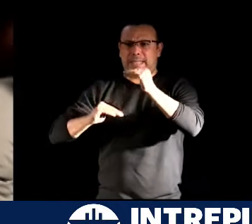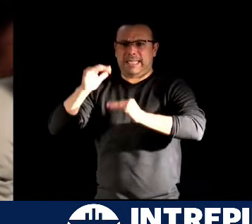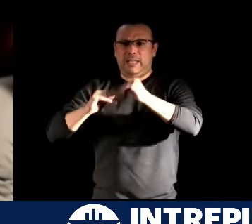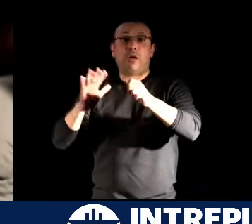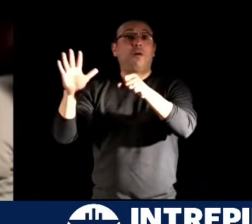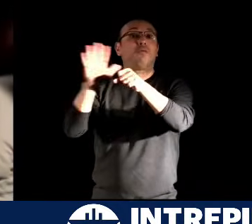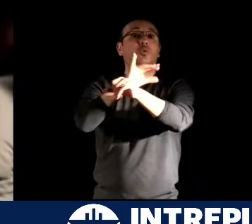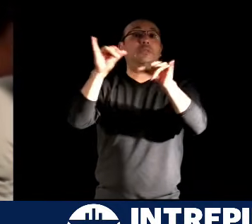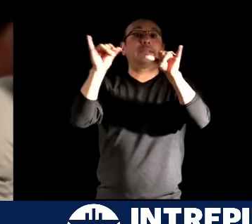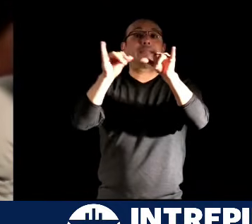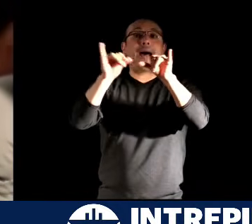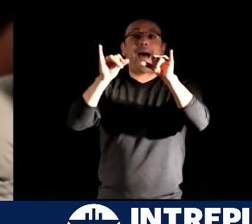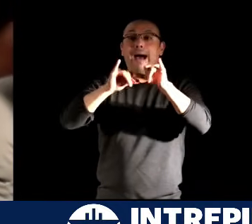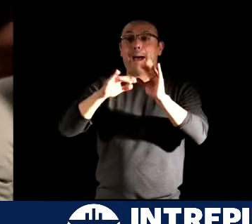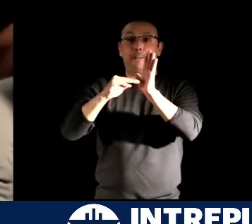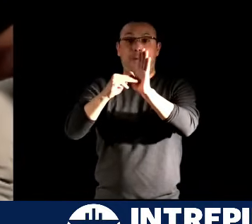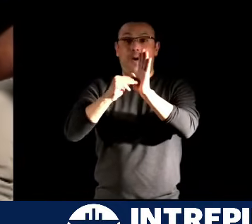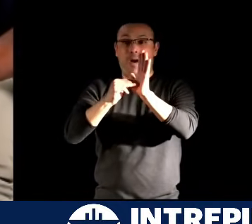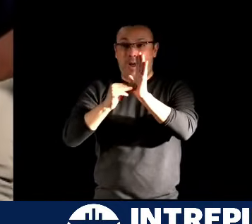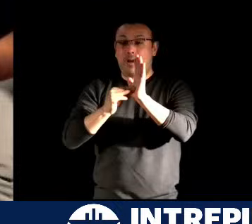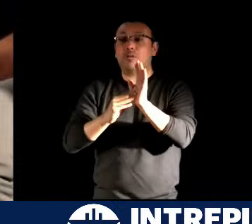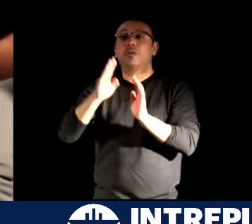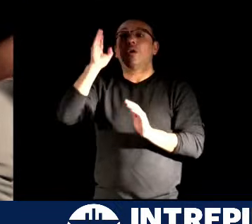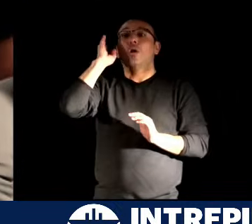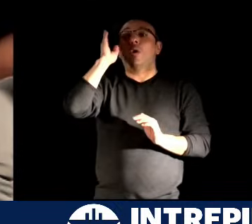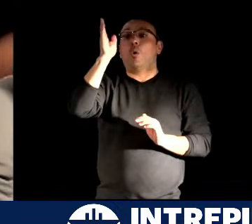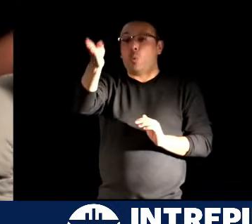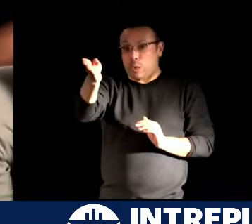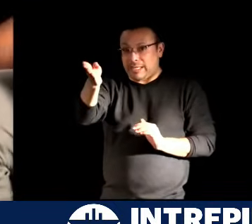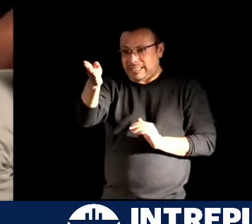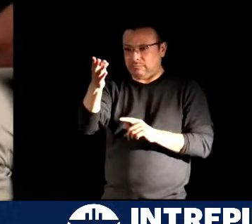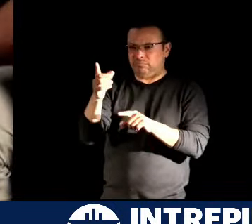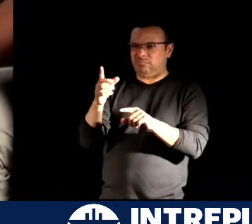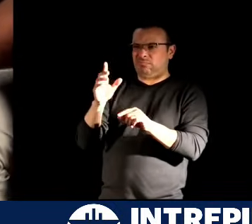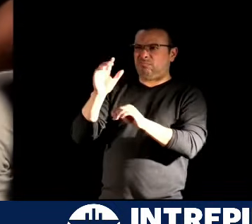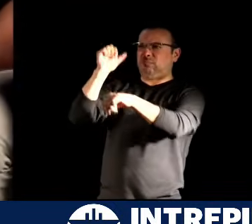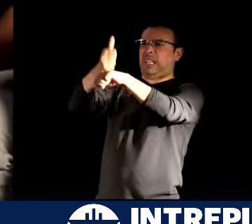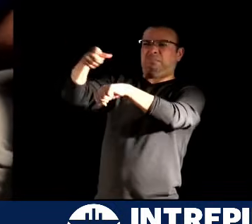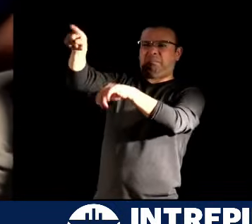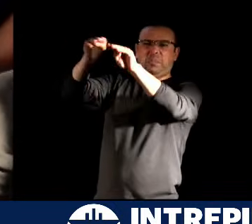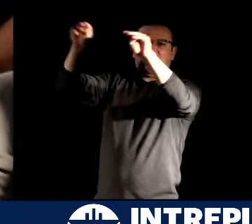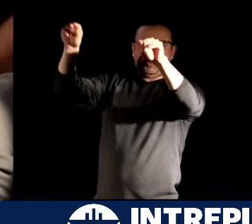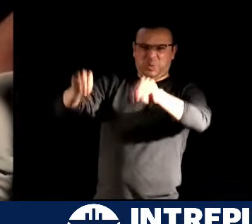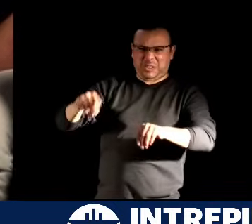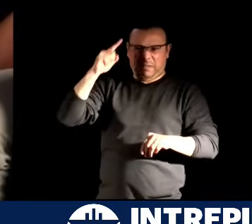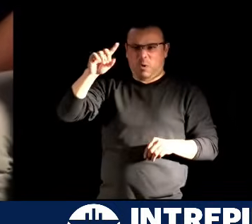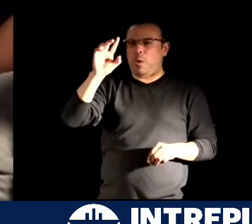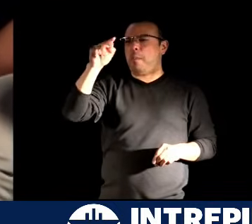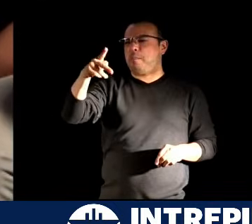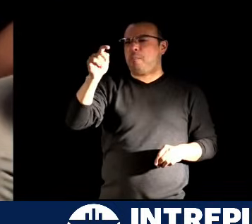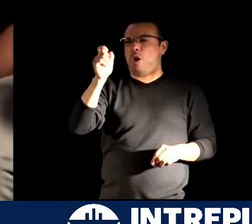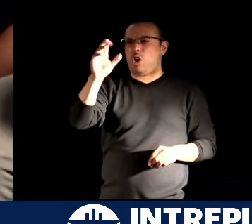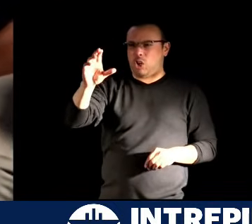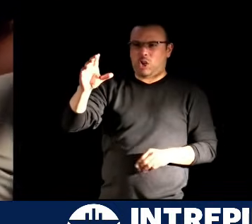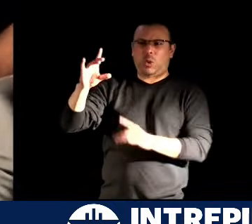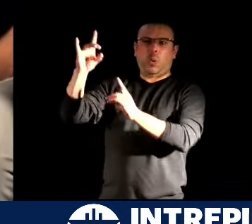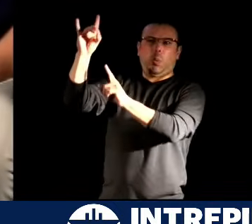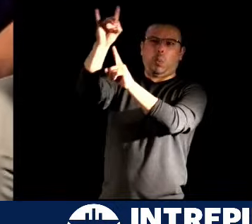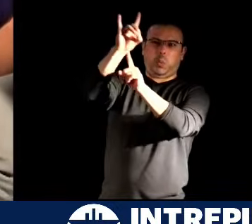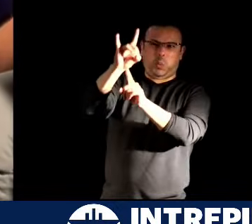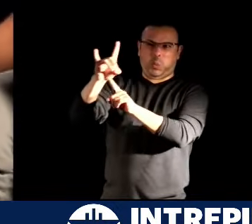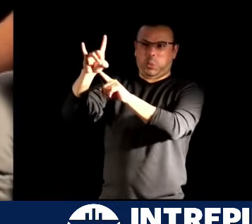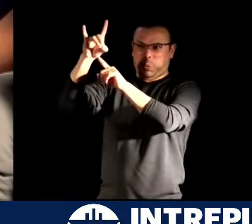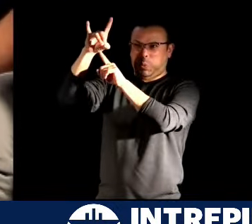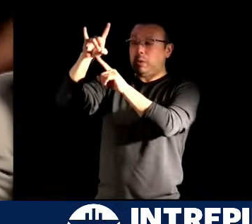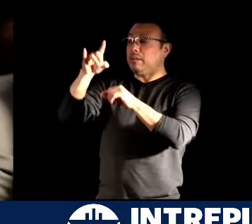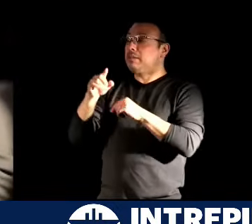be displayed in the National Air and Space Museum by this coming fall. Congratulations. All right, so everyone, please give a warm welcome to Noor